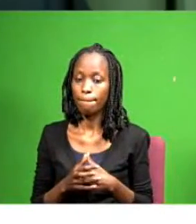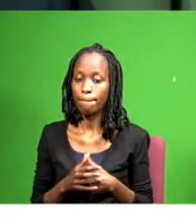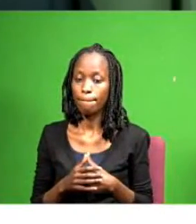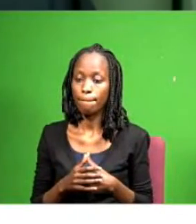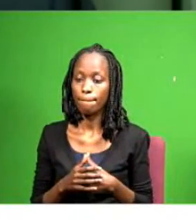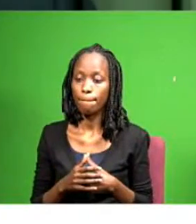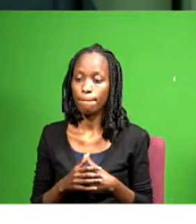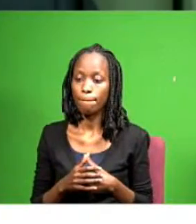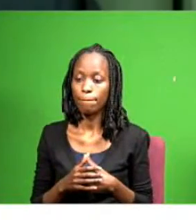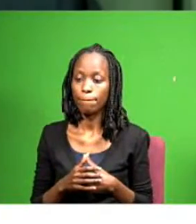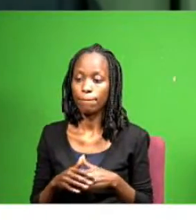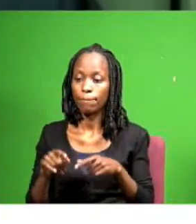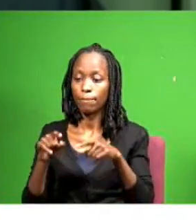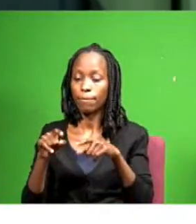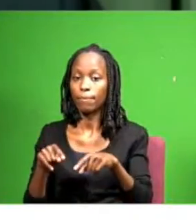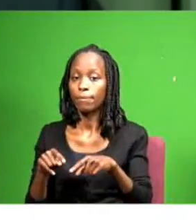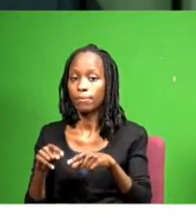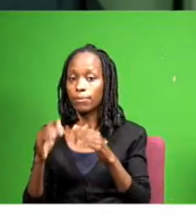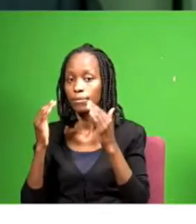this court